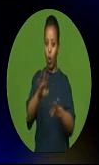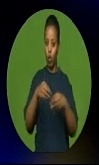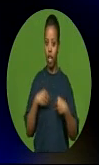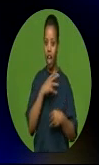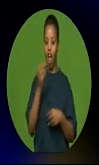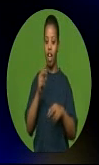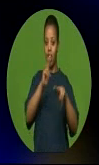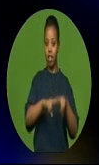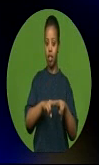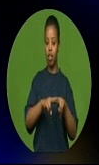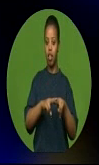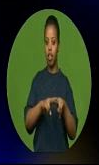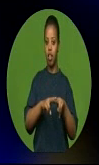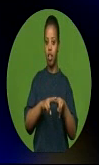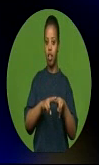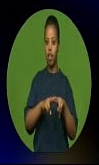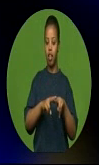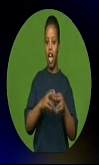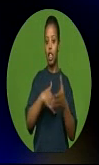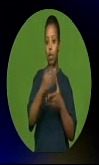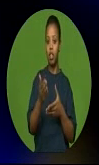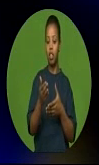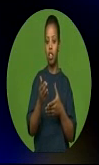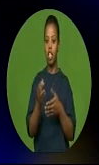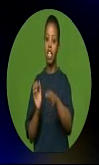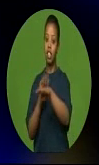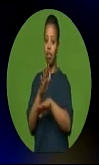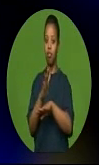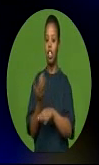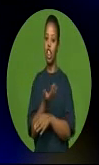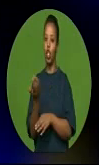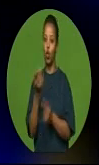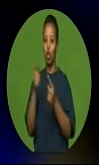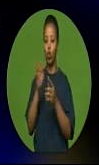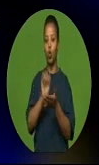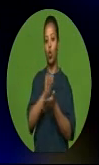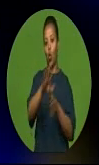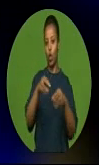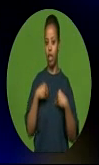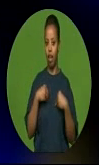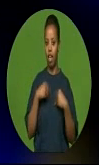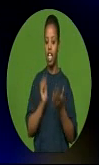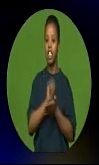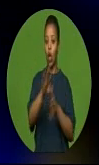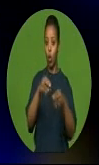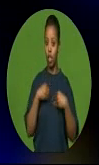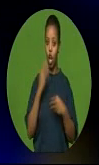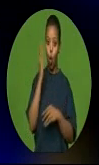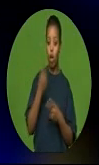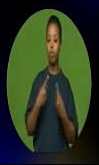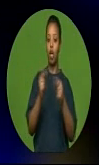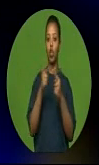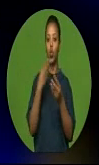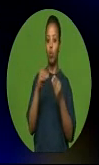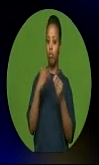incurs expenses in sending the goods to consignee. The consignee will try to